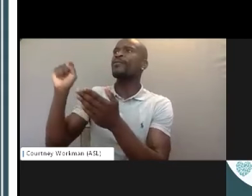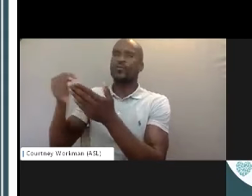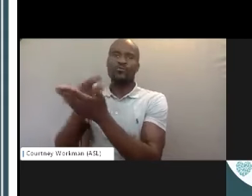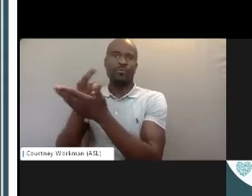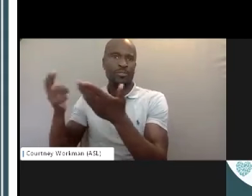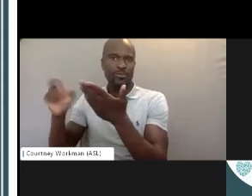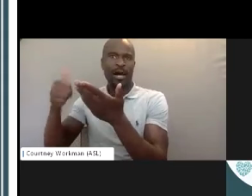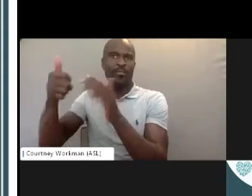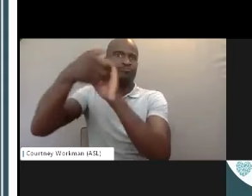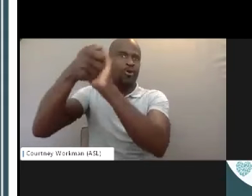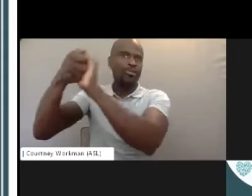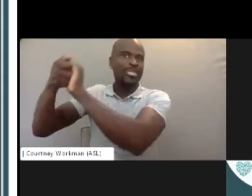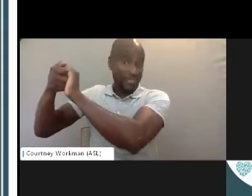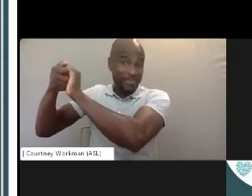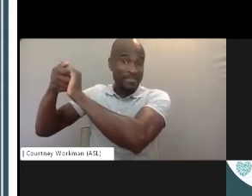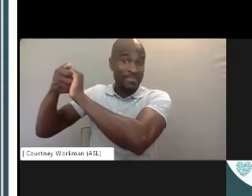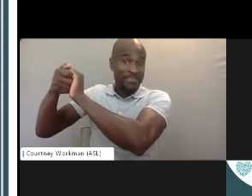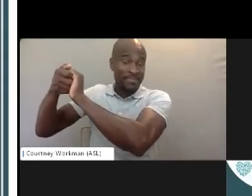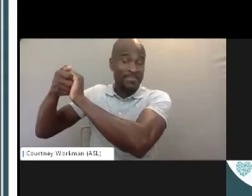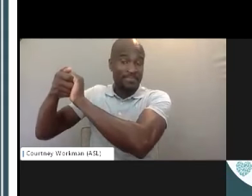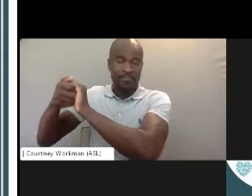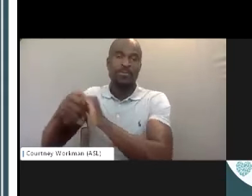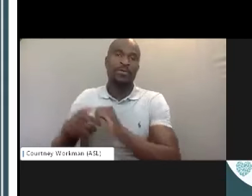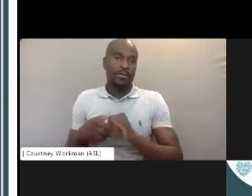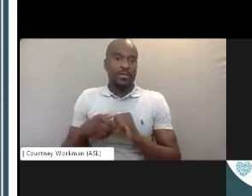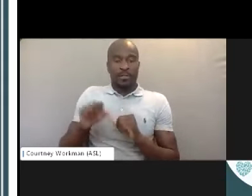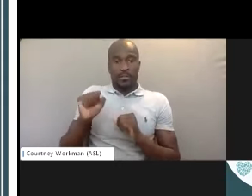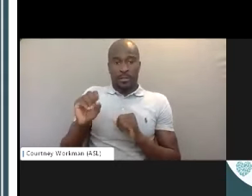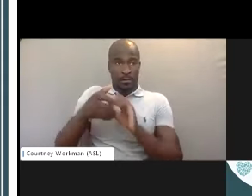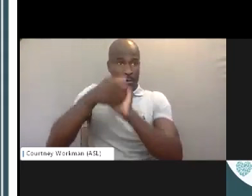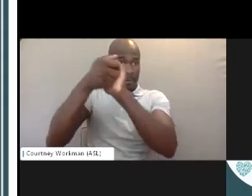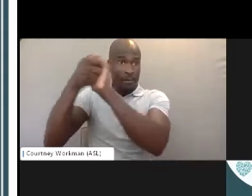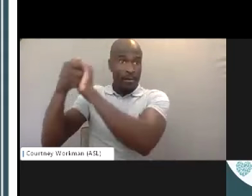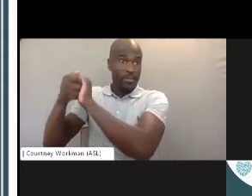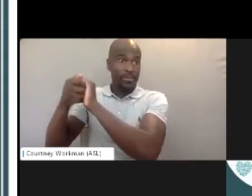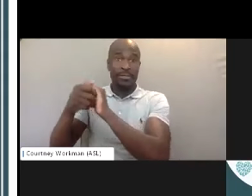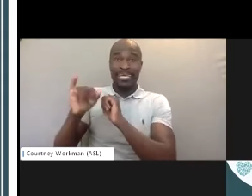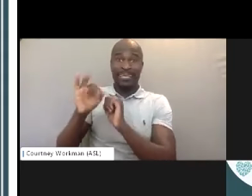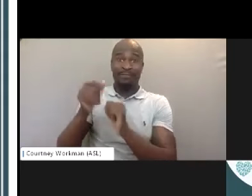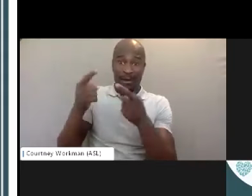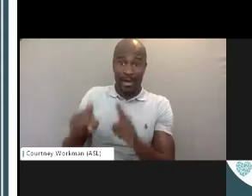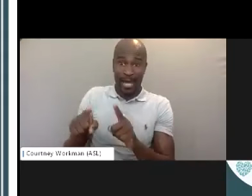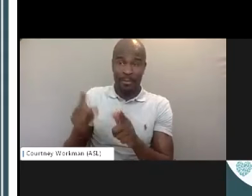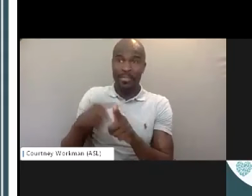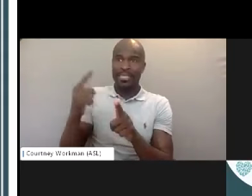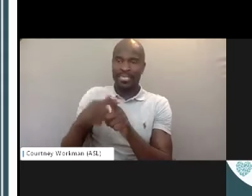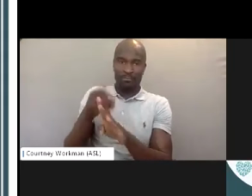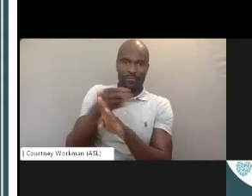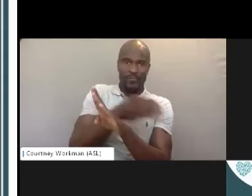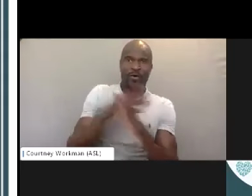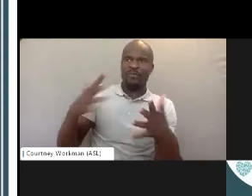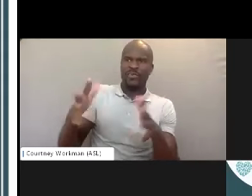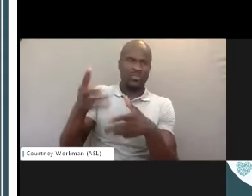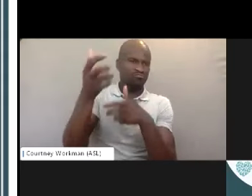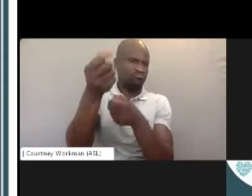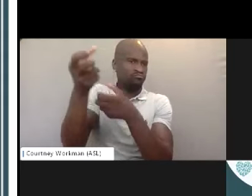community, but how can we already start to build some partnerships where people can come in and the trust needs to be built very early. So